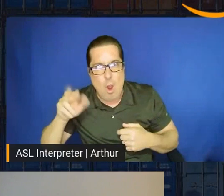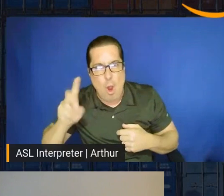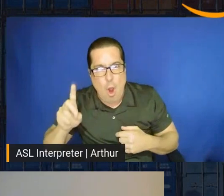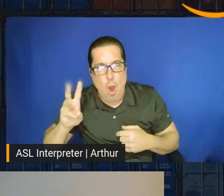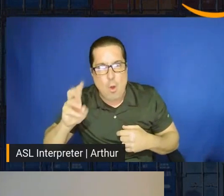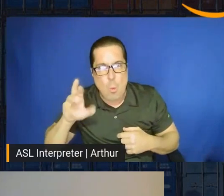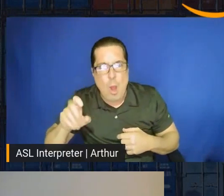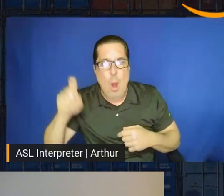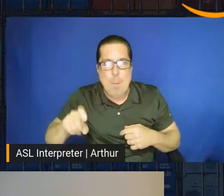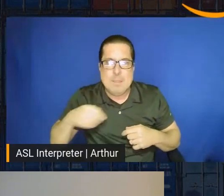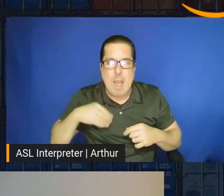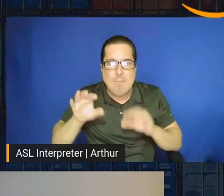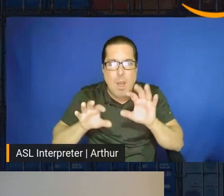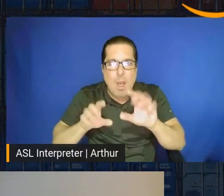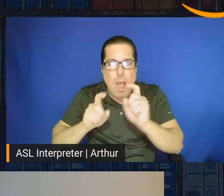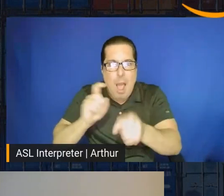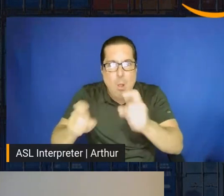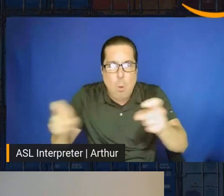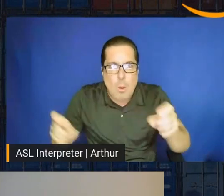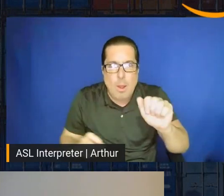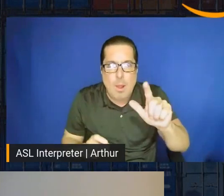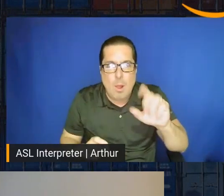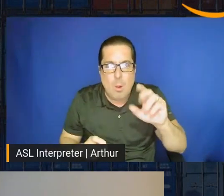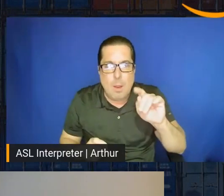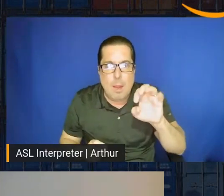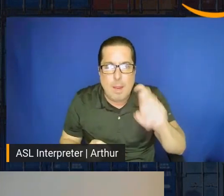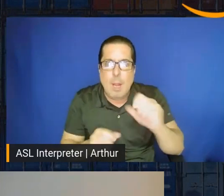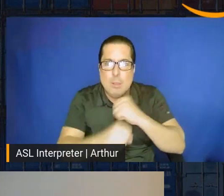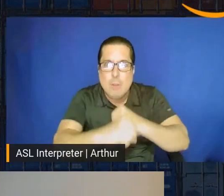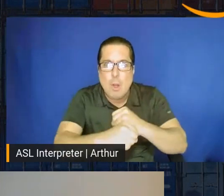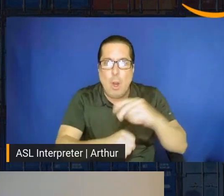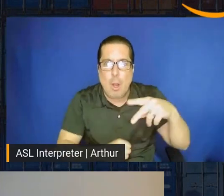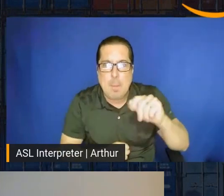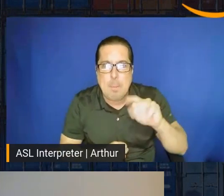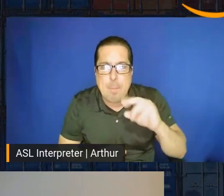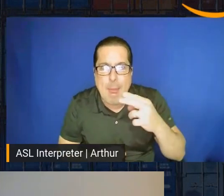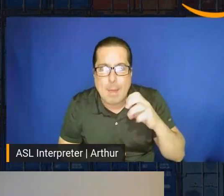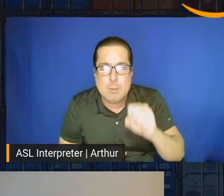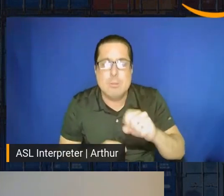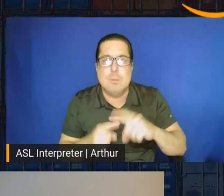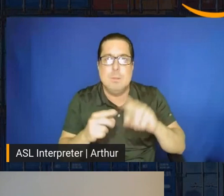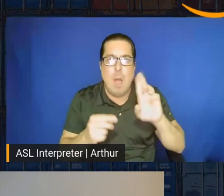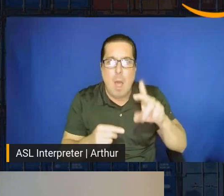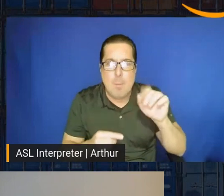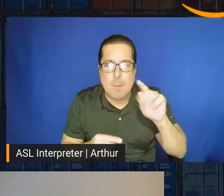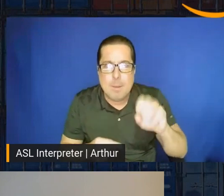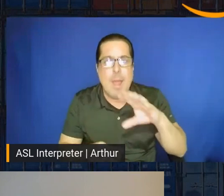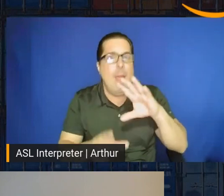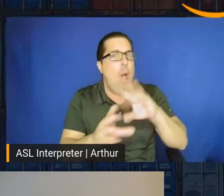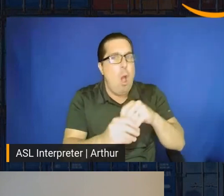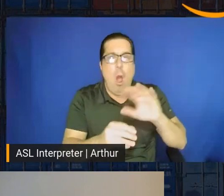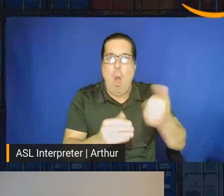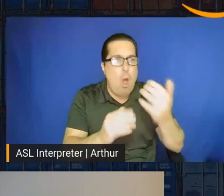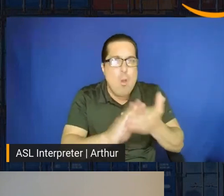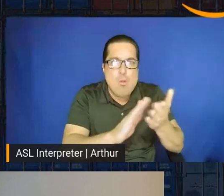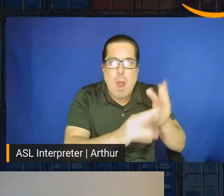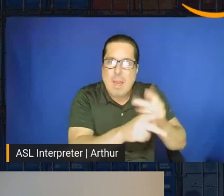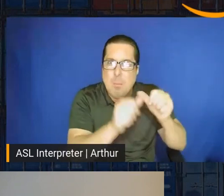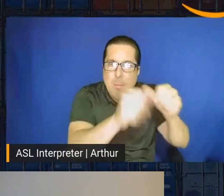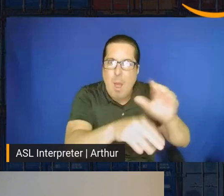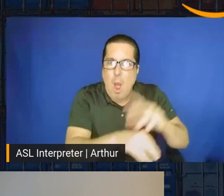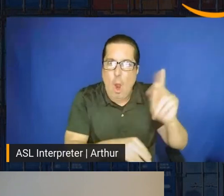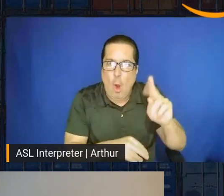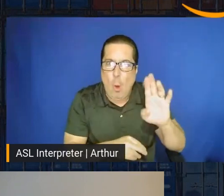for like security patches, getting the latest updates. All of that to run Kubernetes on premises. So our goal is